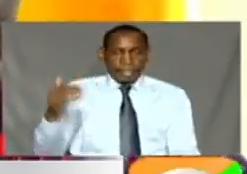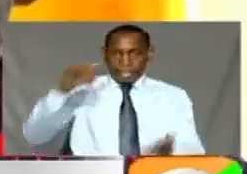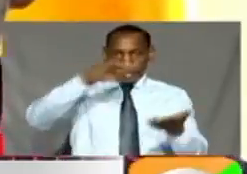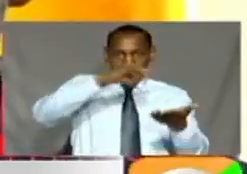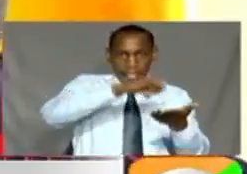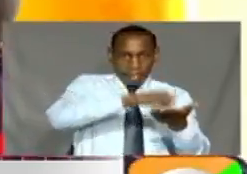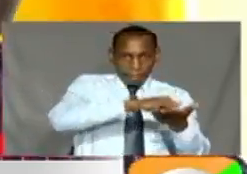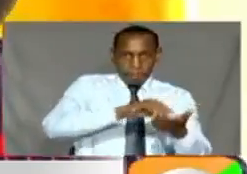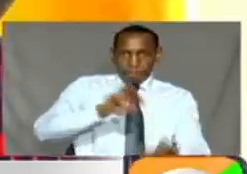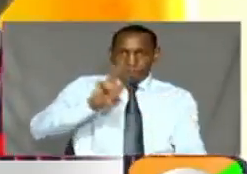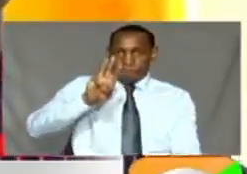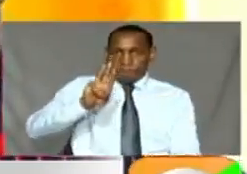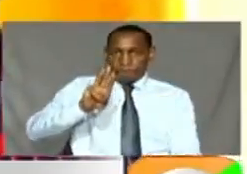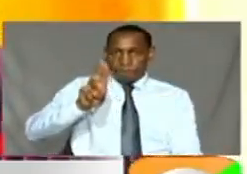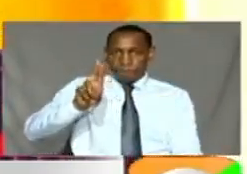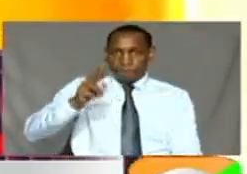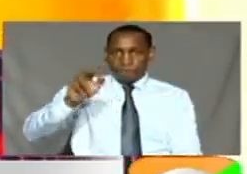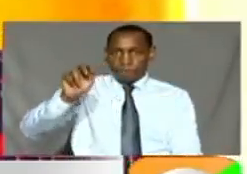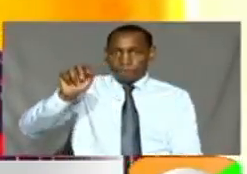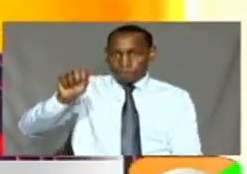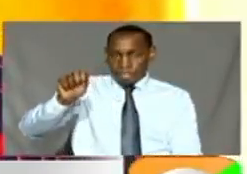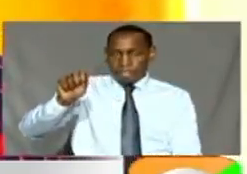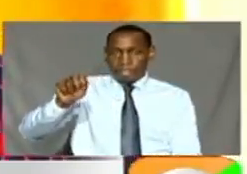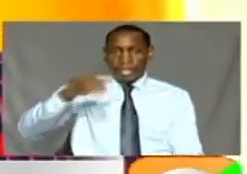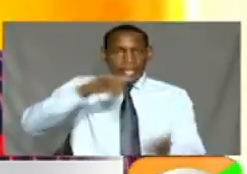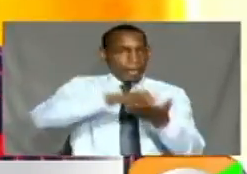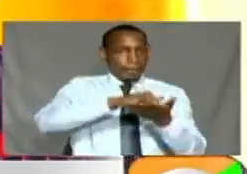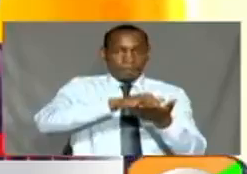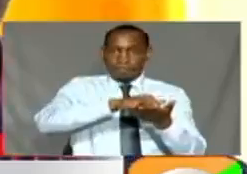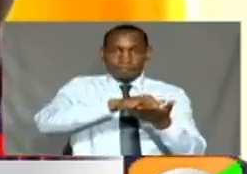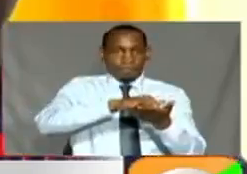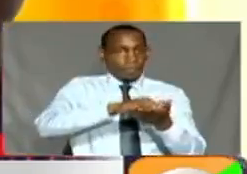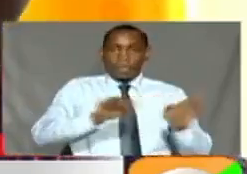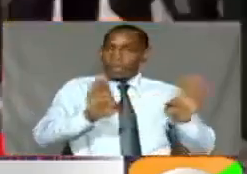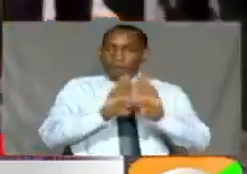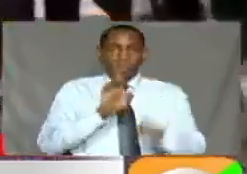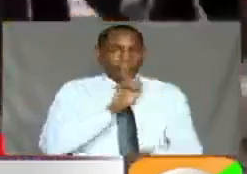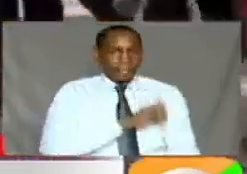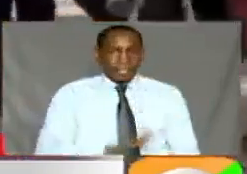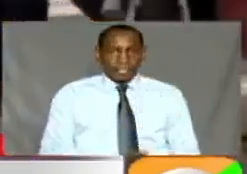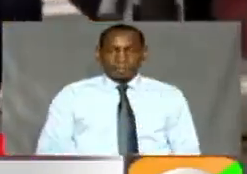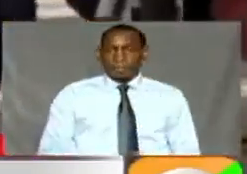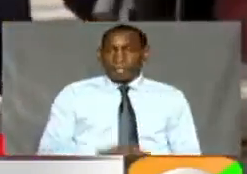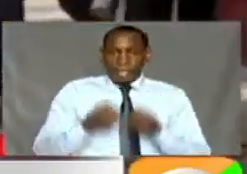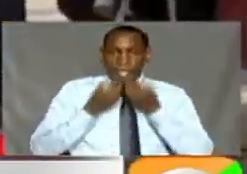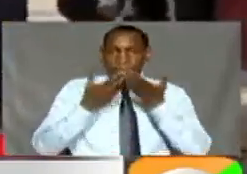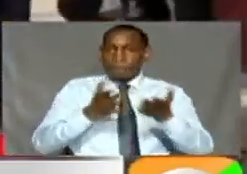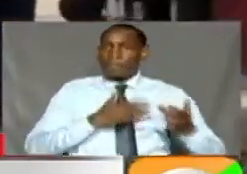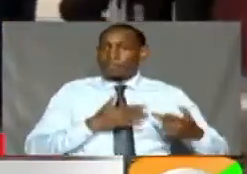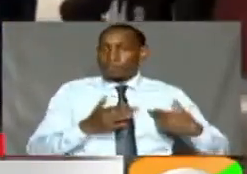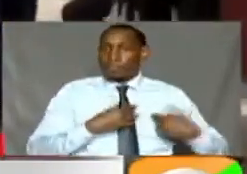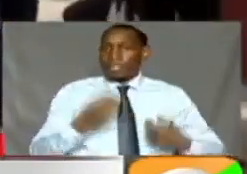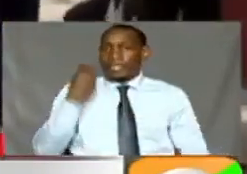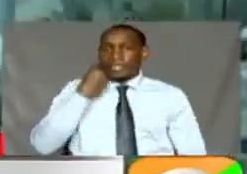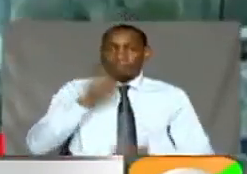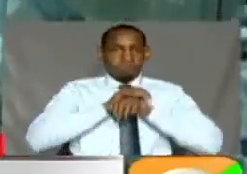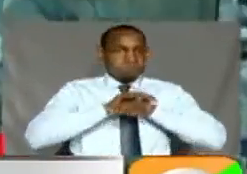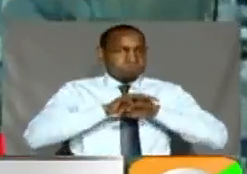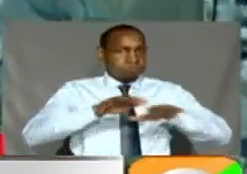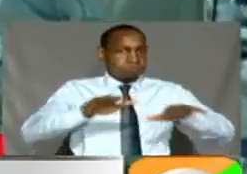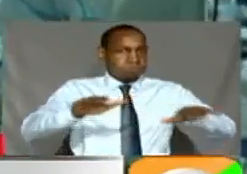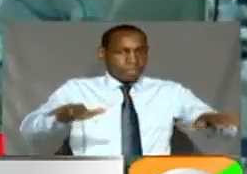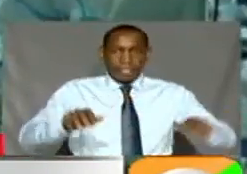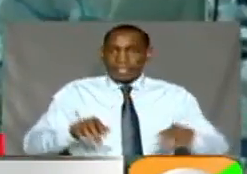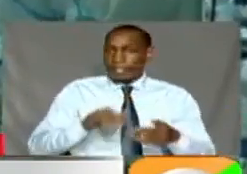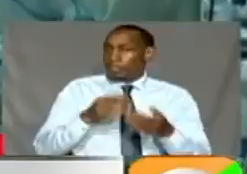ya Wuhan, that is Tianhe Airport, iliweza kufungwa. With the information regarding the virus spreading fast, it